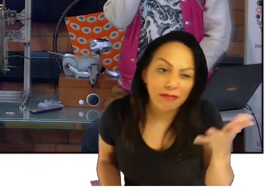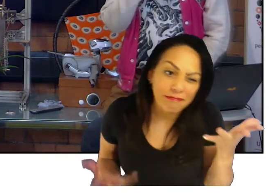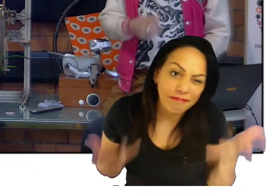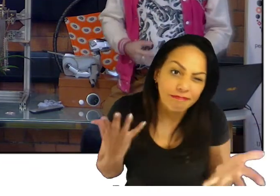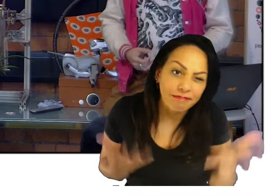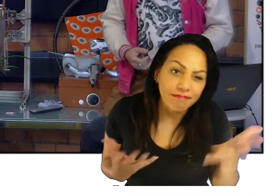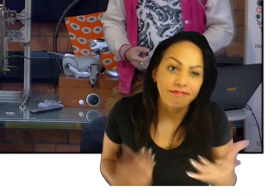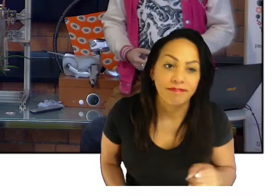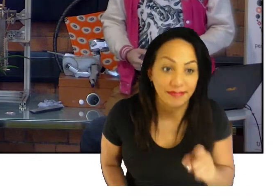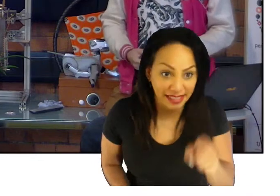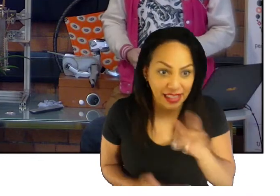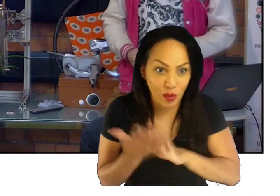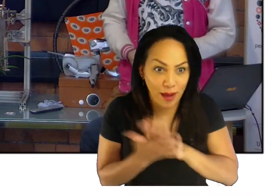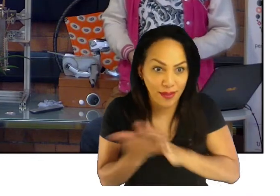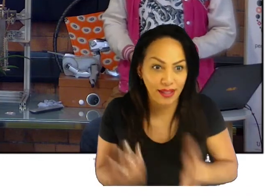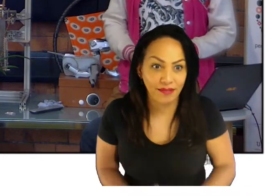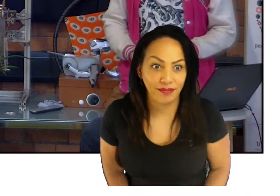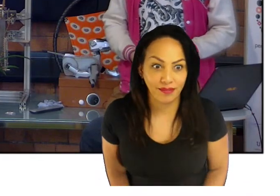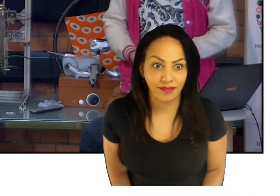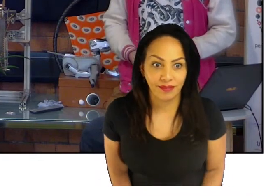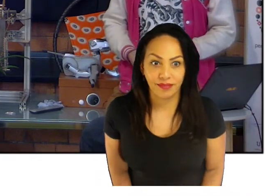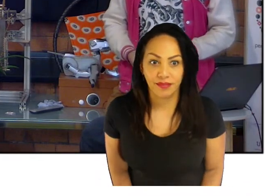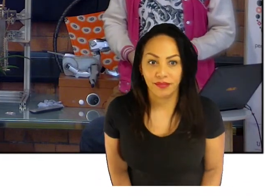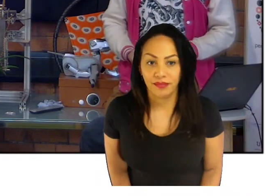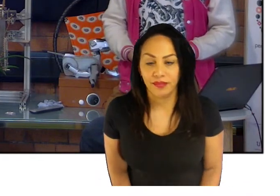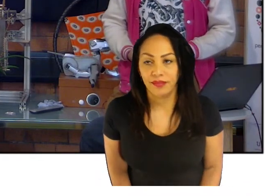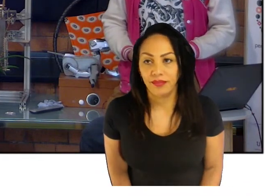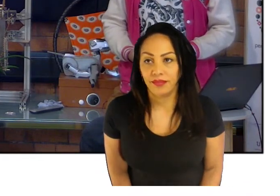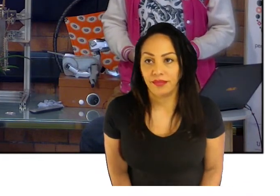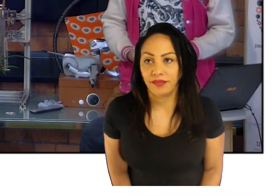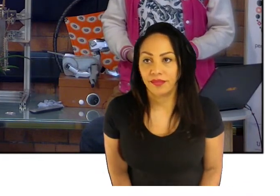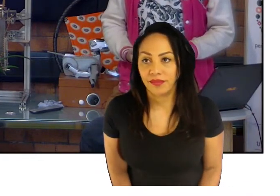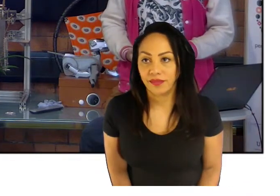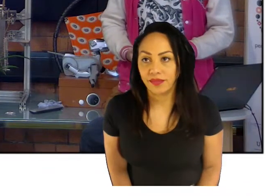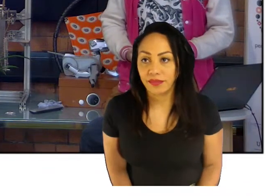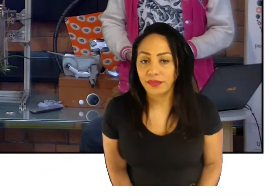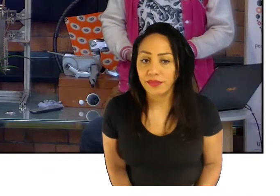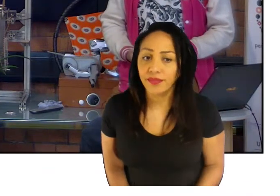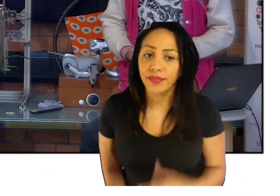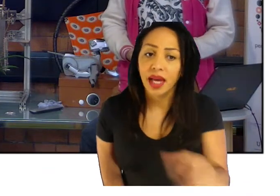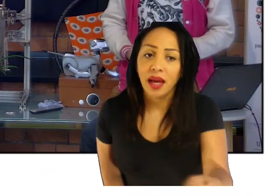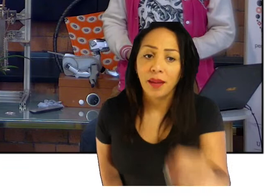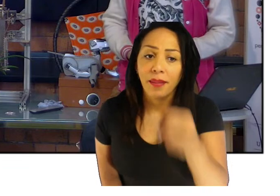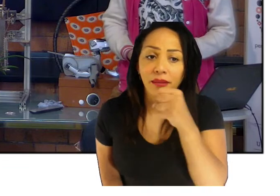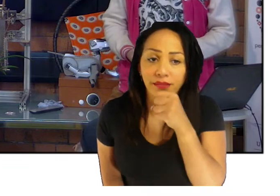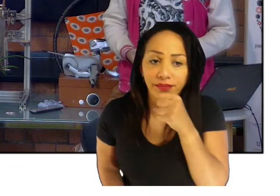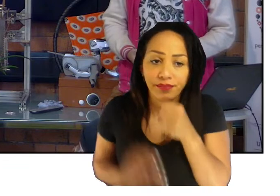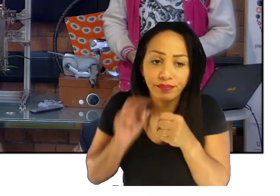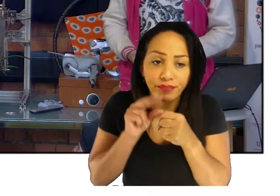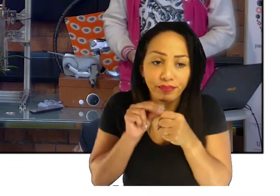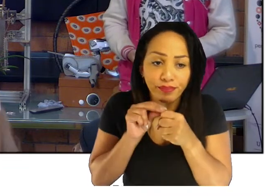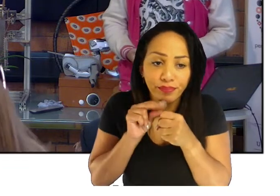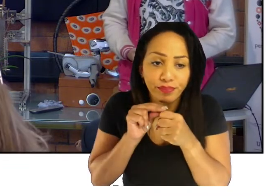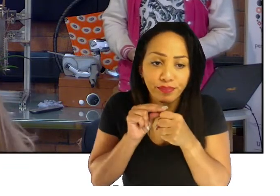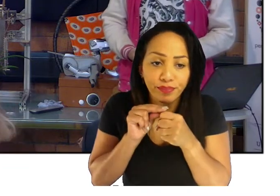Holly. I'll just, if you can hold this up to your mouth so people online can hear you. Yeah. Thanks. Yeah, it's not a question, but